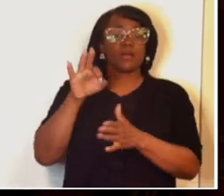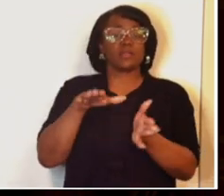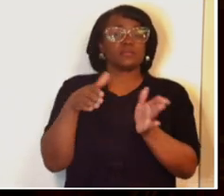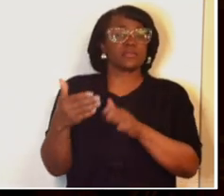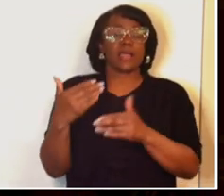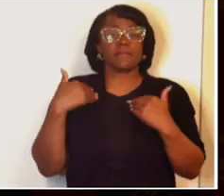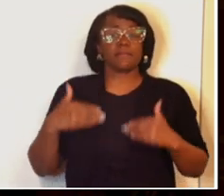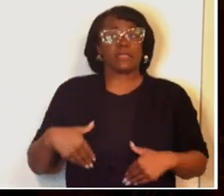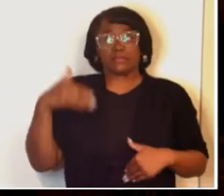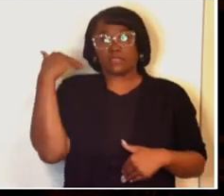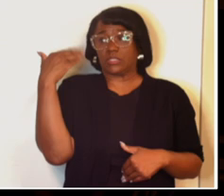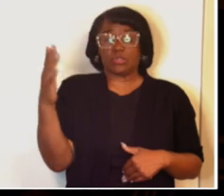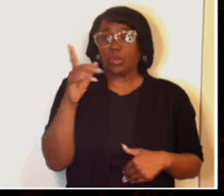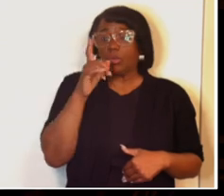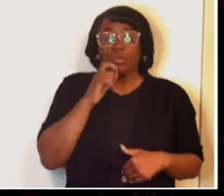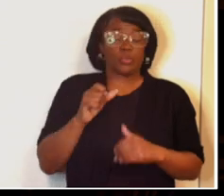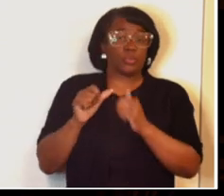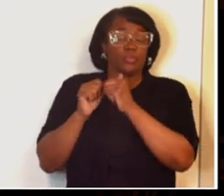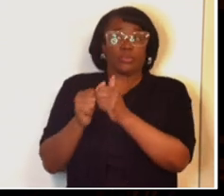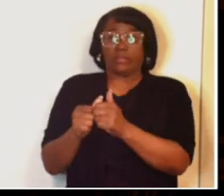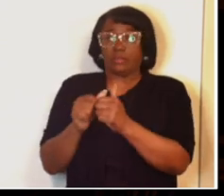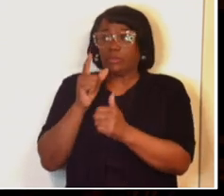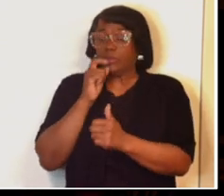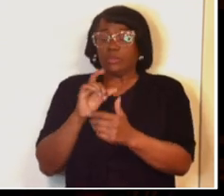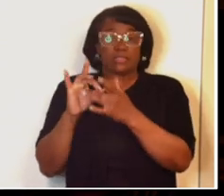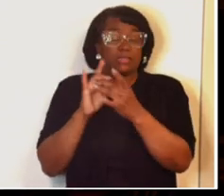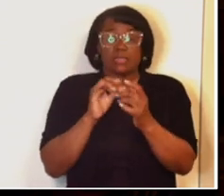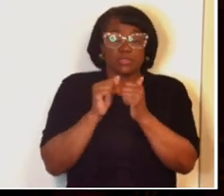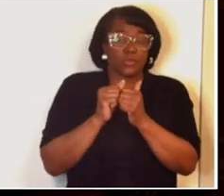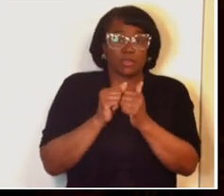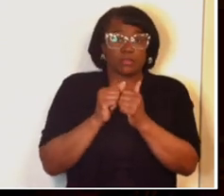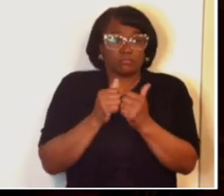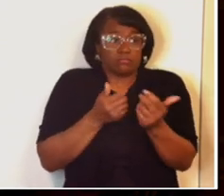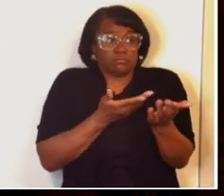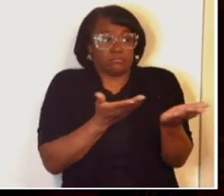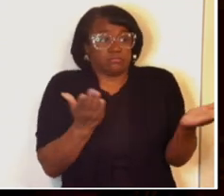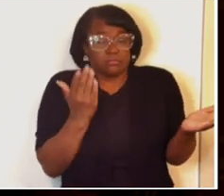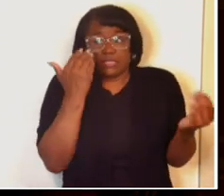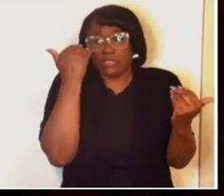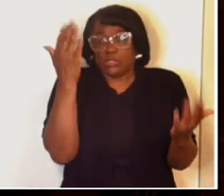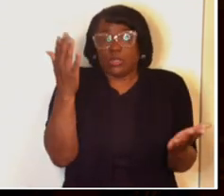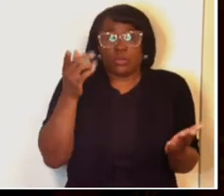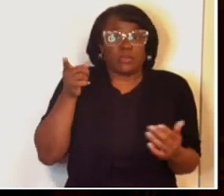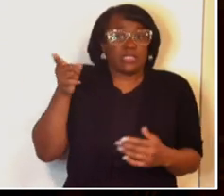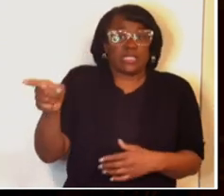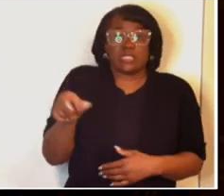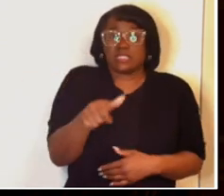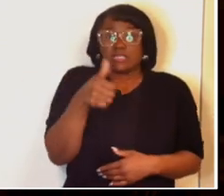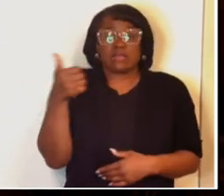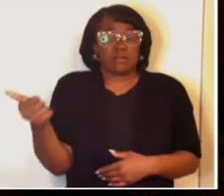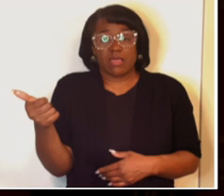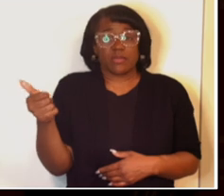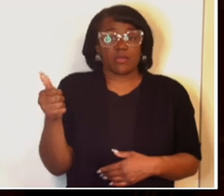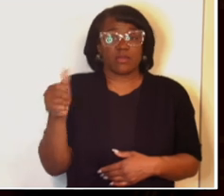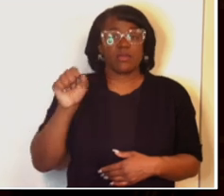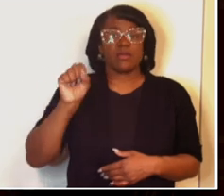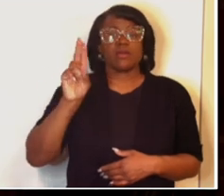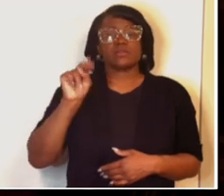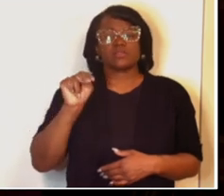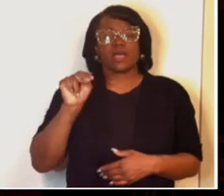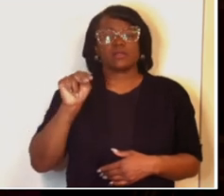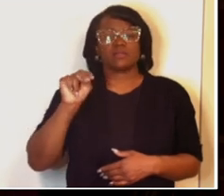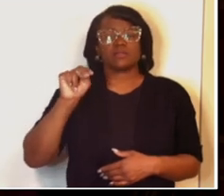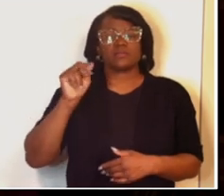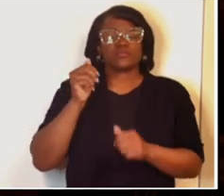where he came from or who he was. All they knew was that he was another sun chaser from an